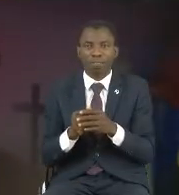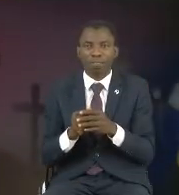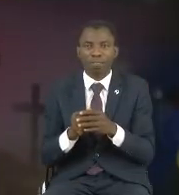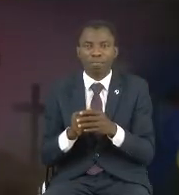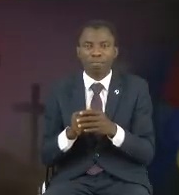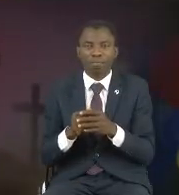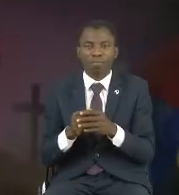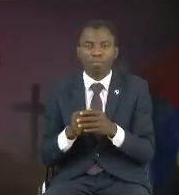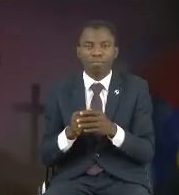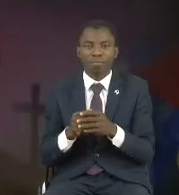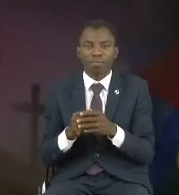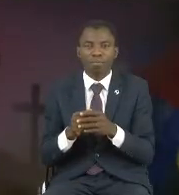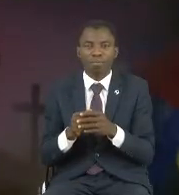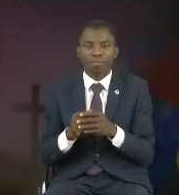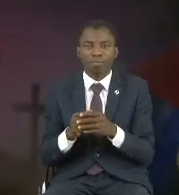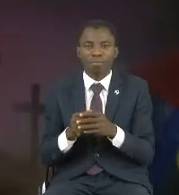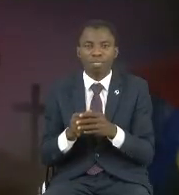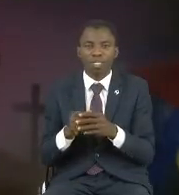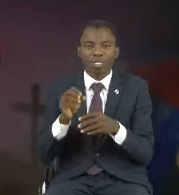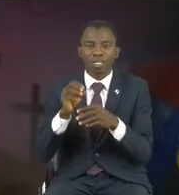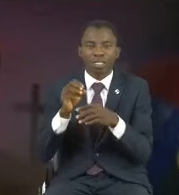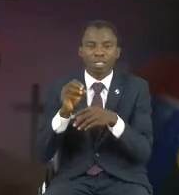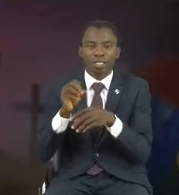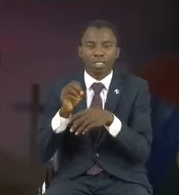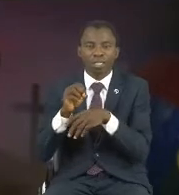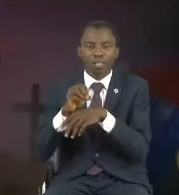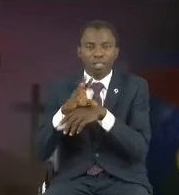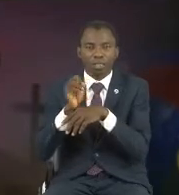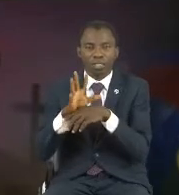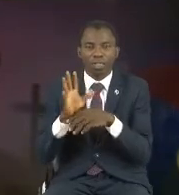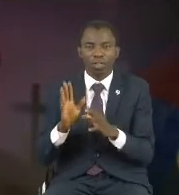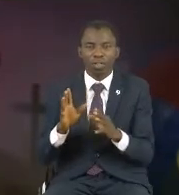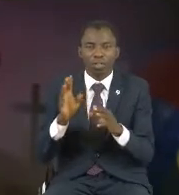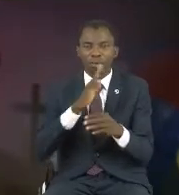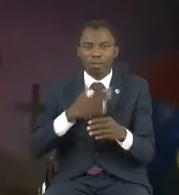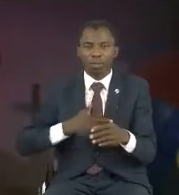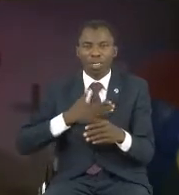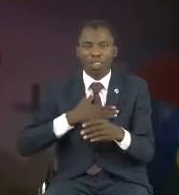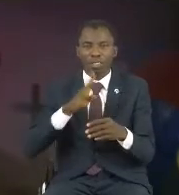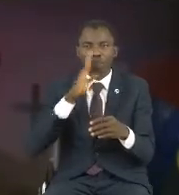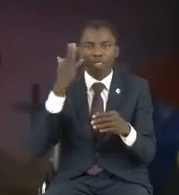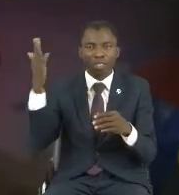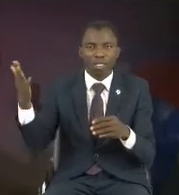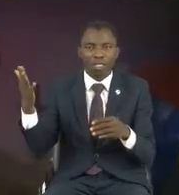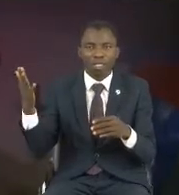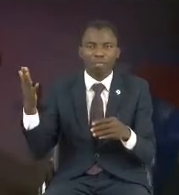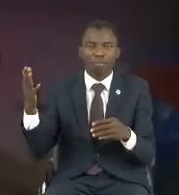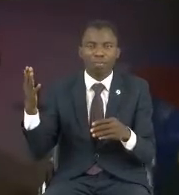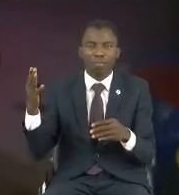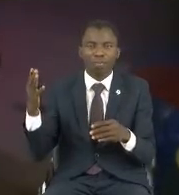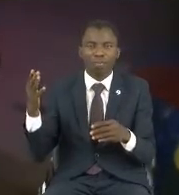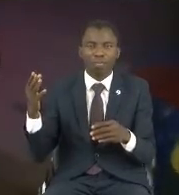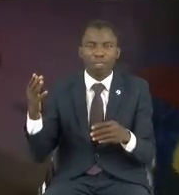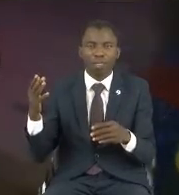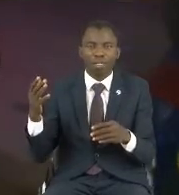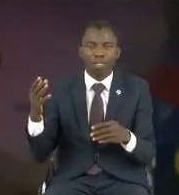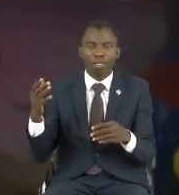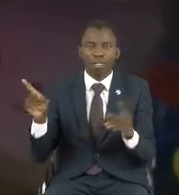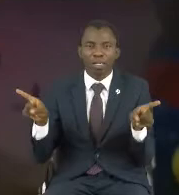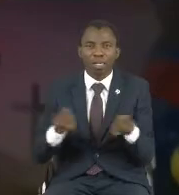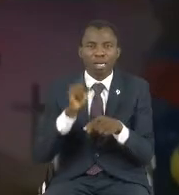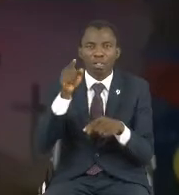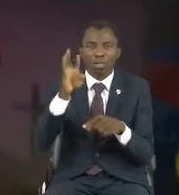situation. Counselors, please be there. Counselors, still be there. Please, as you attend to